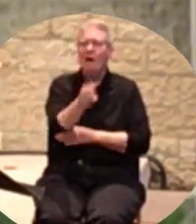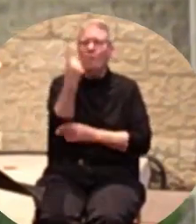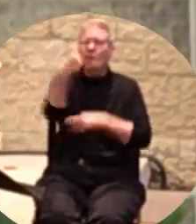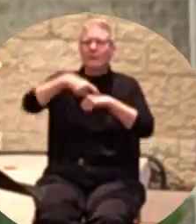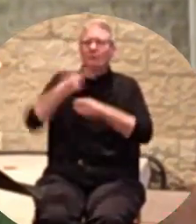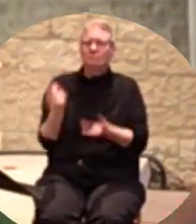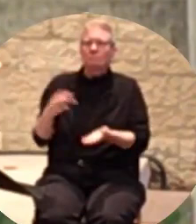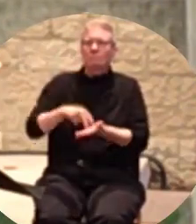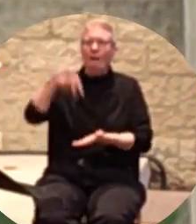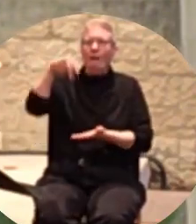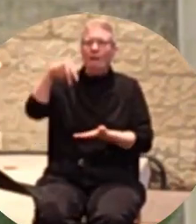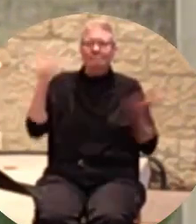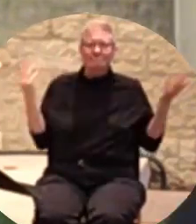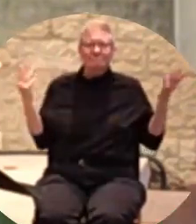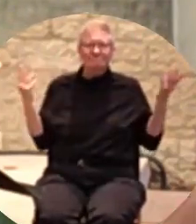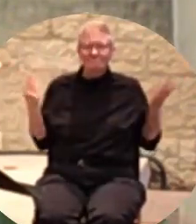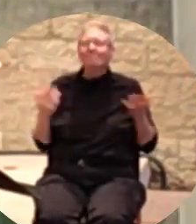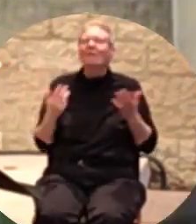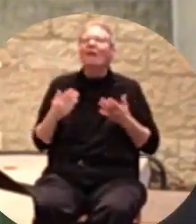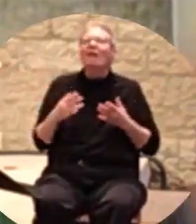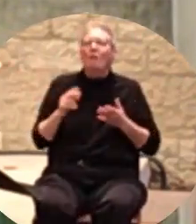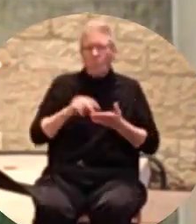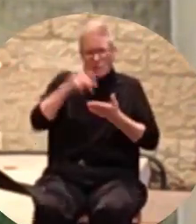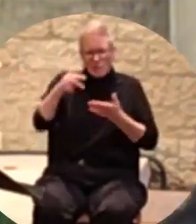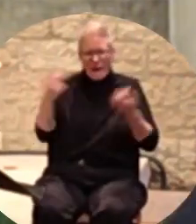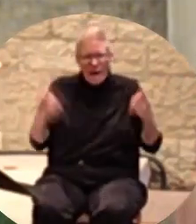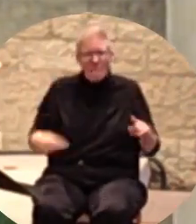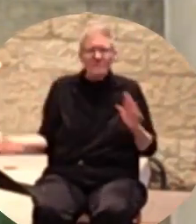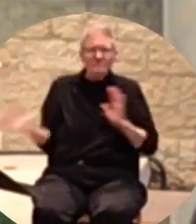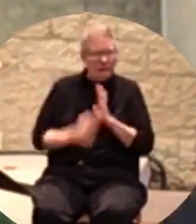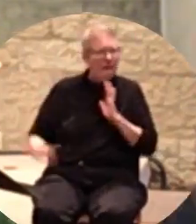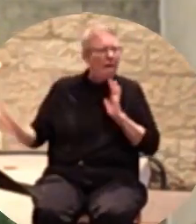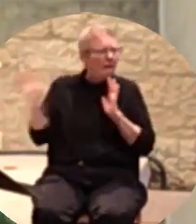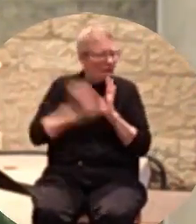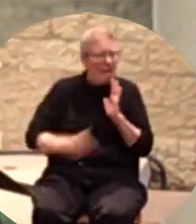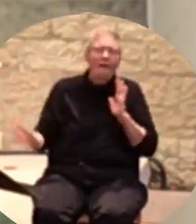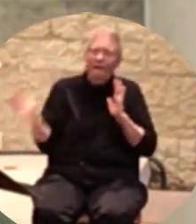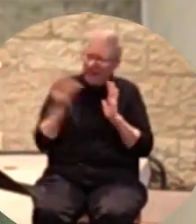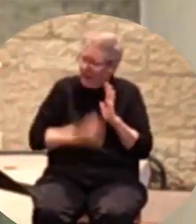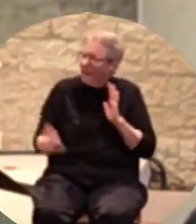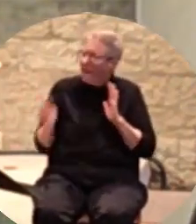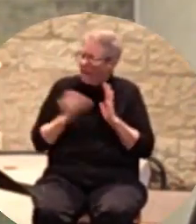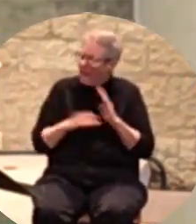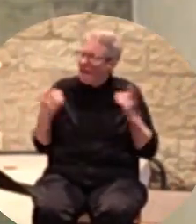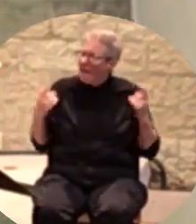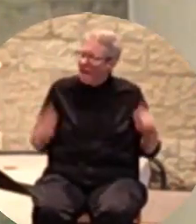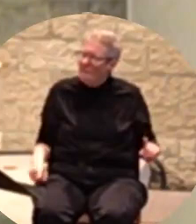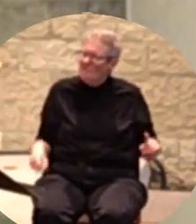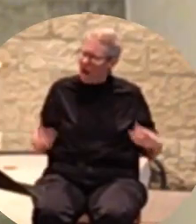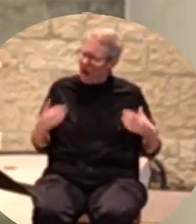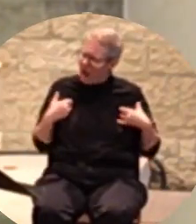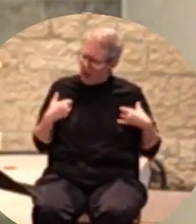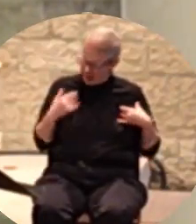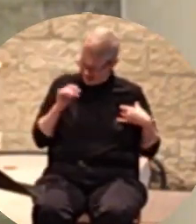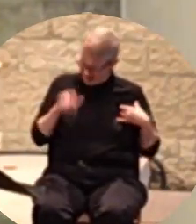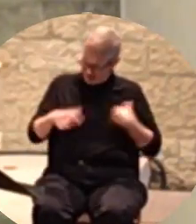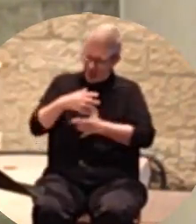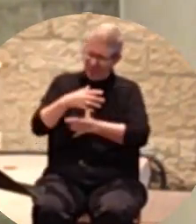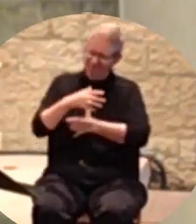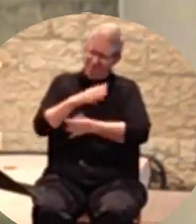us. Resurrection happens over and over and over again. We have that power within us